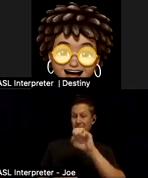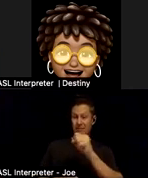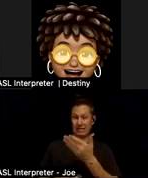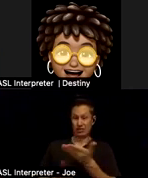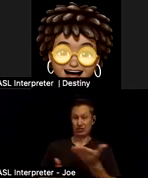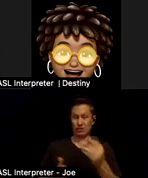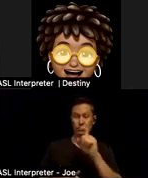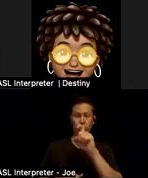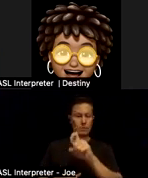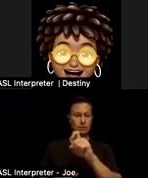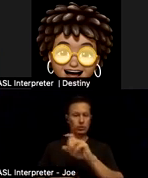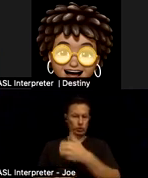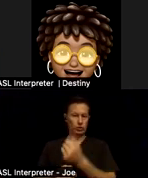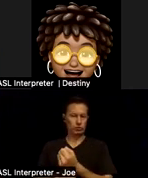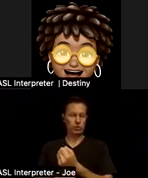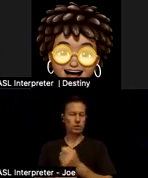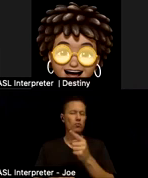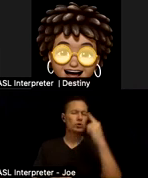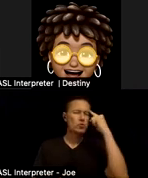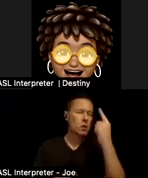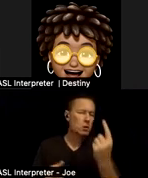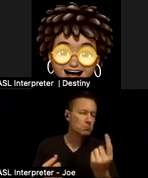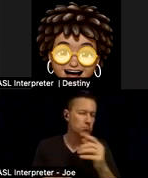So what do you think needs to be secured?